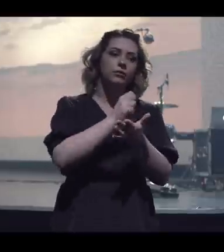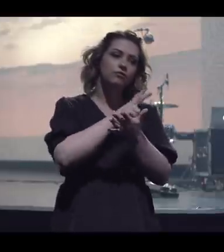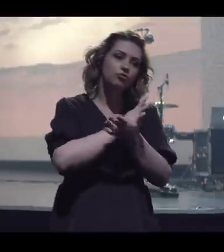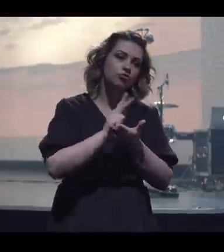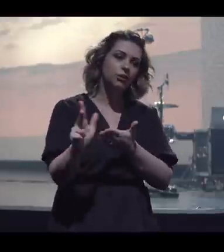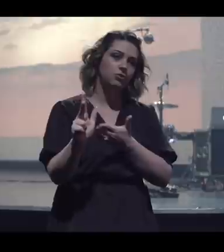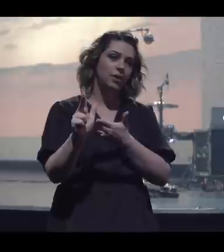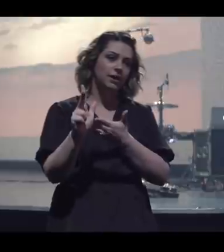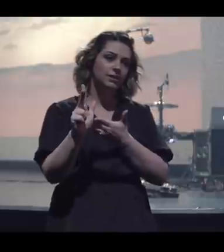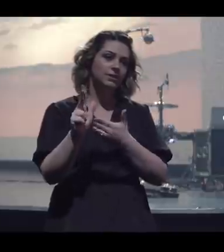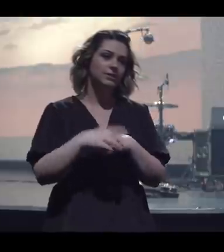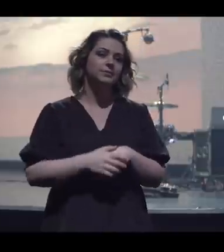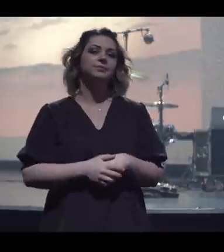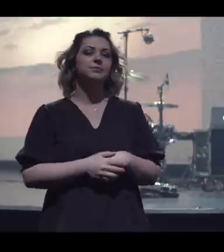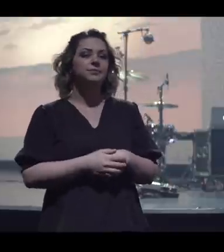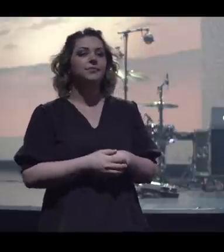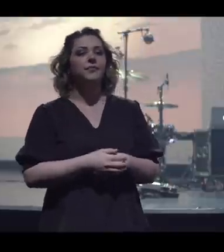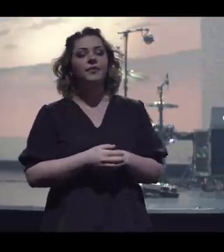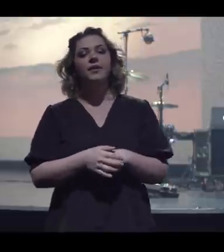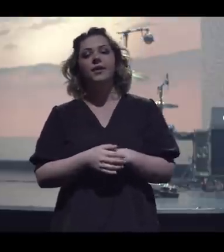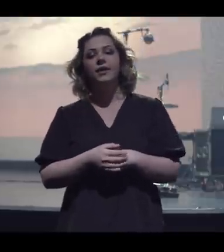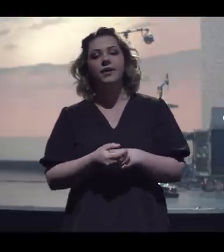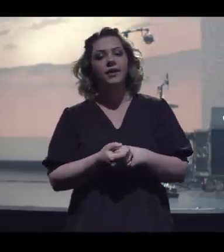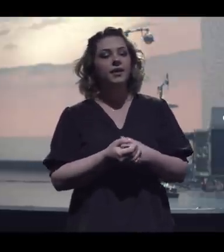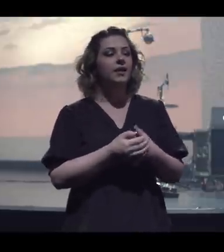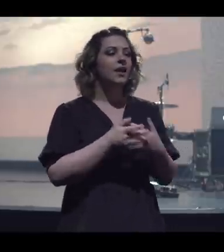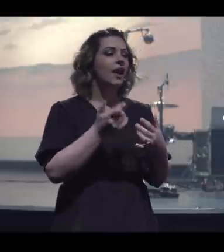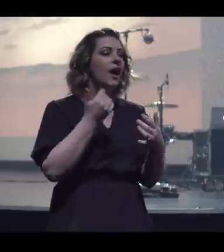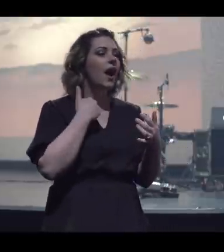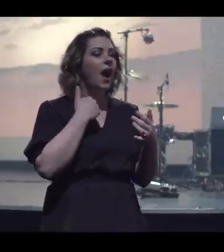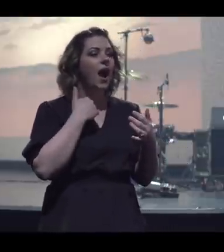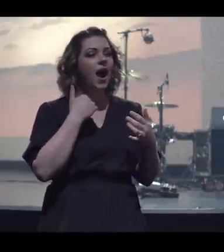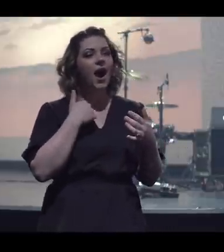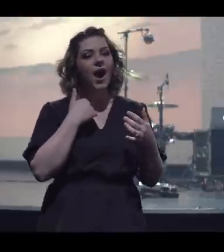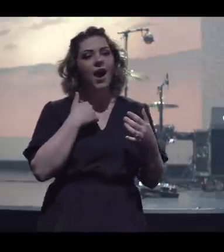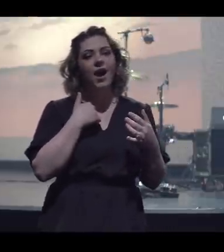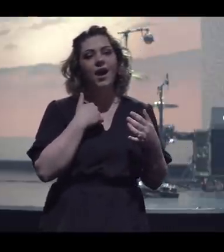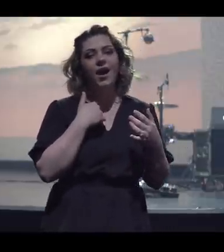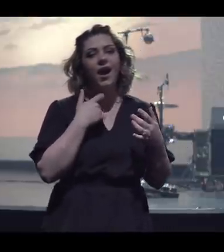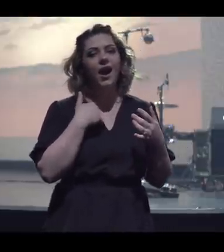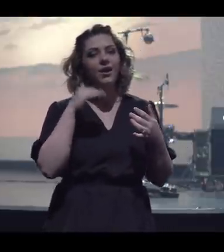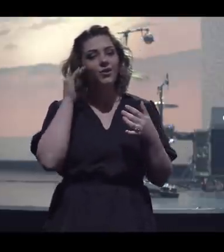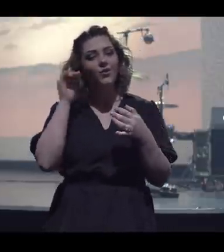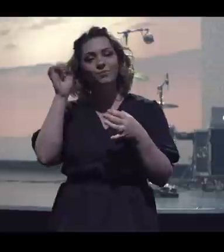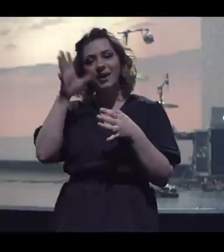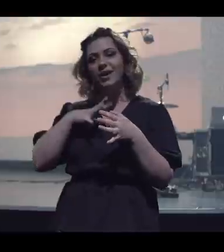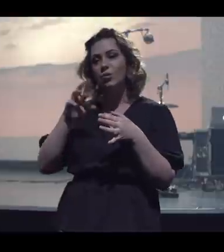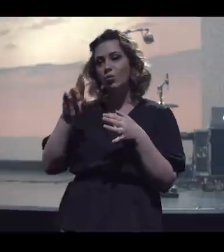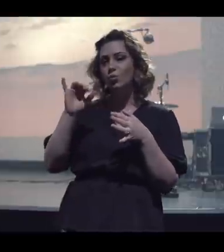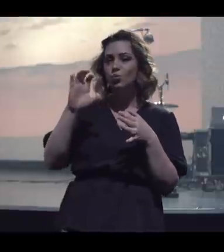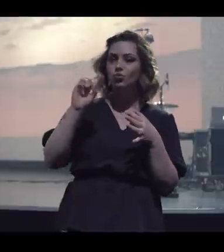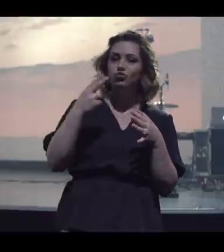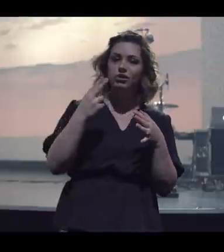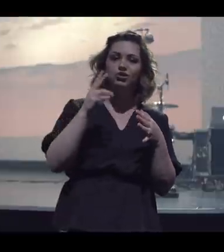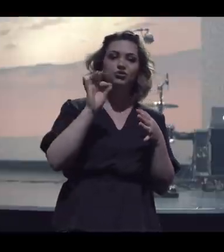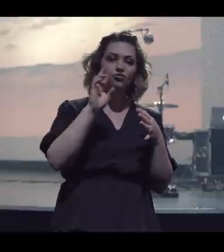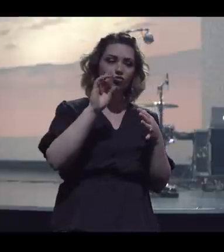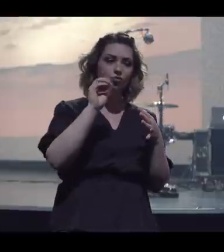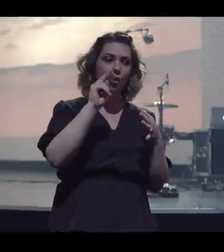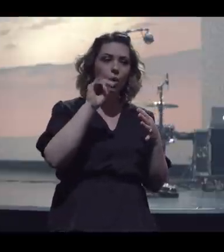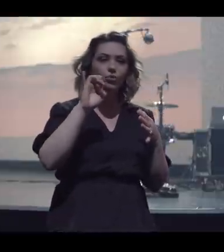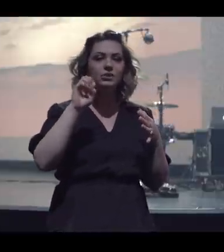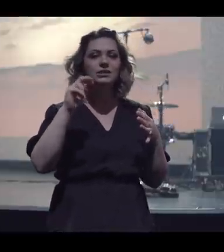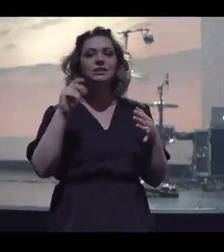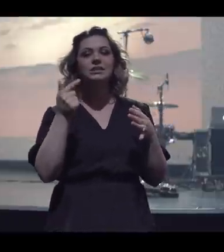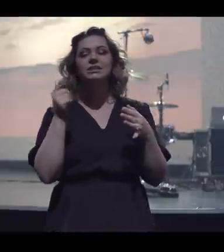on my back. And I just learned, you know, I'm no Rich Froning. You say, who's that? He is the